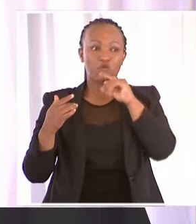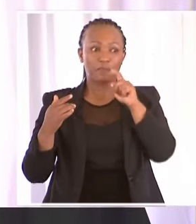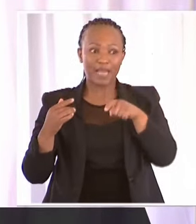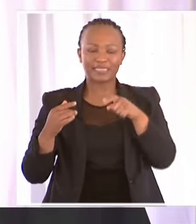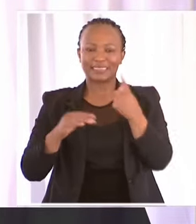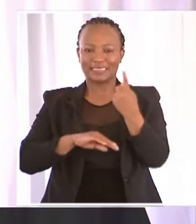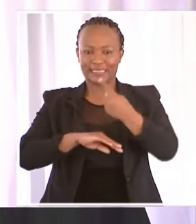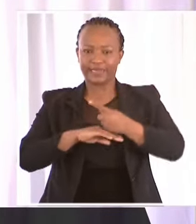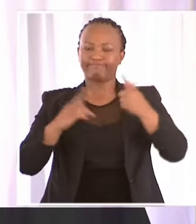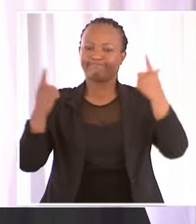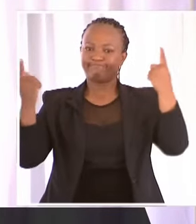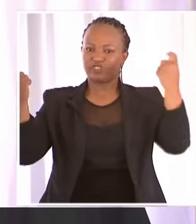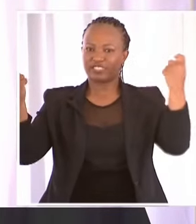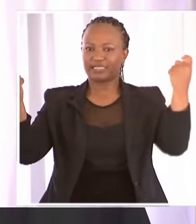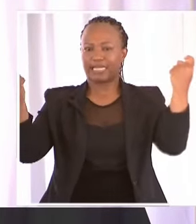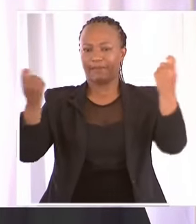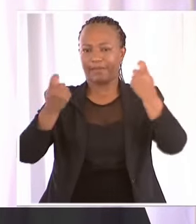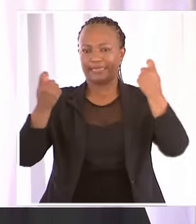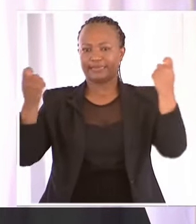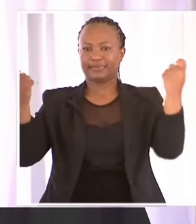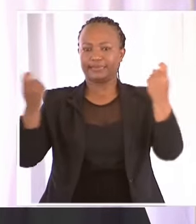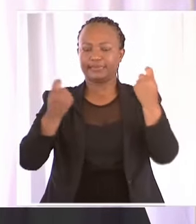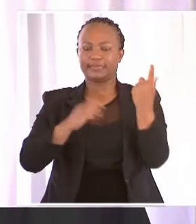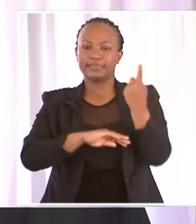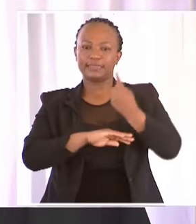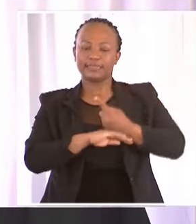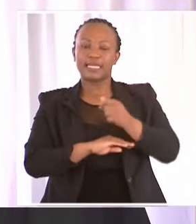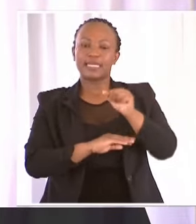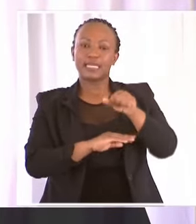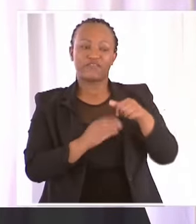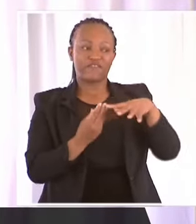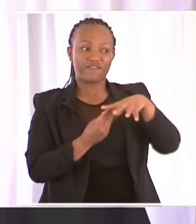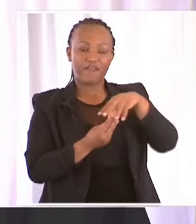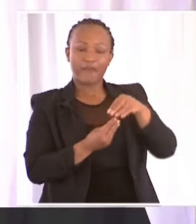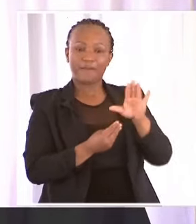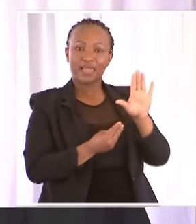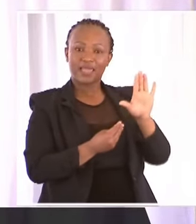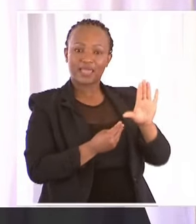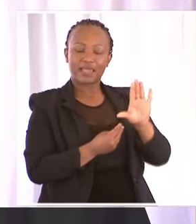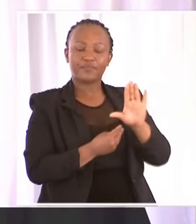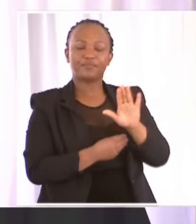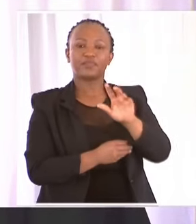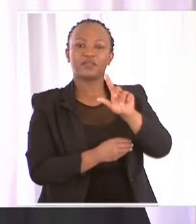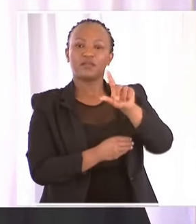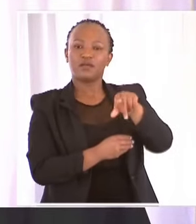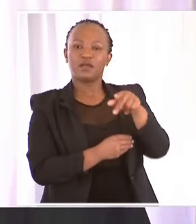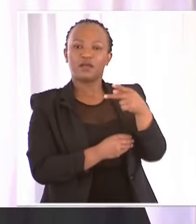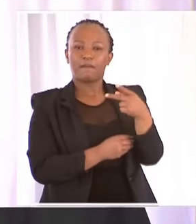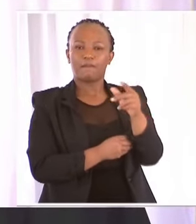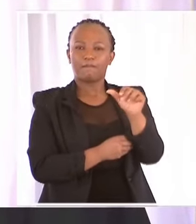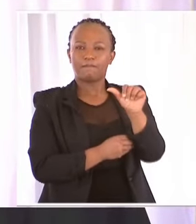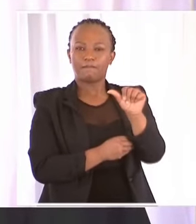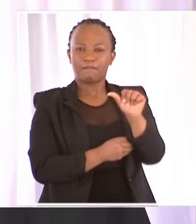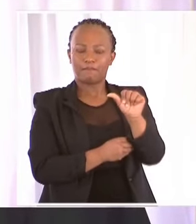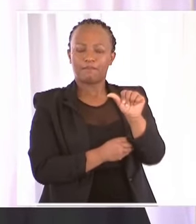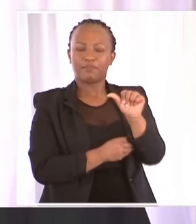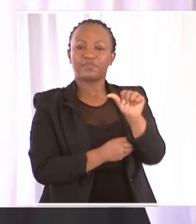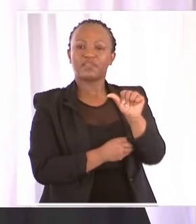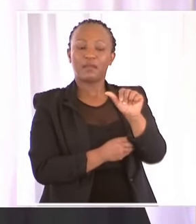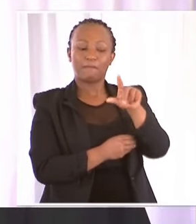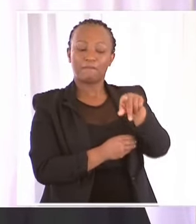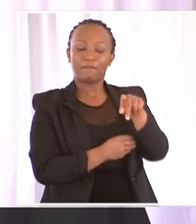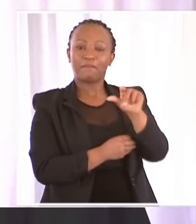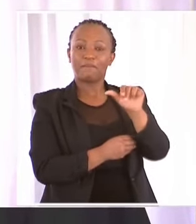day. It is sad for the Pahad family, a family that produced stalwarts of